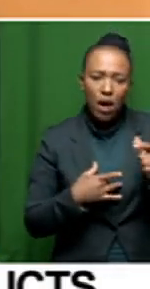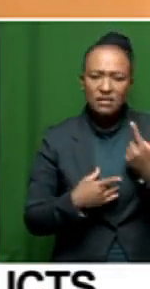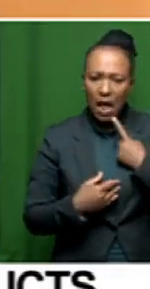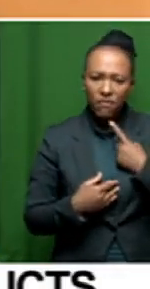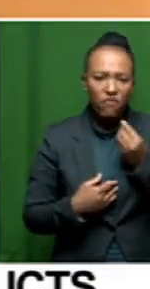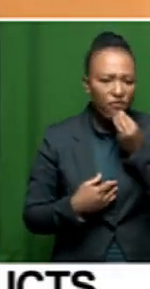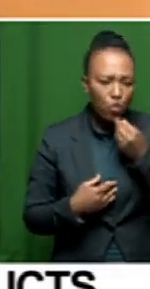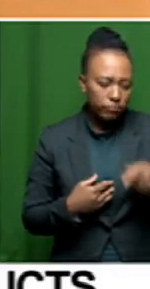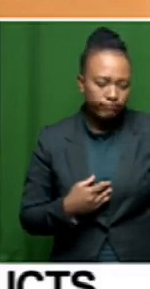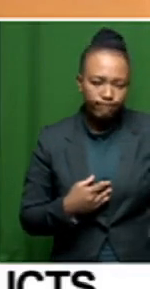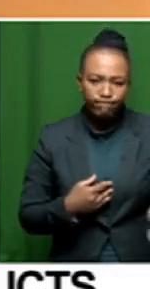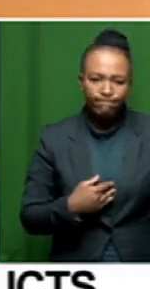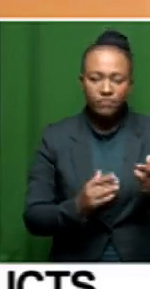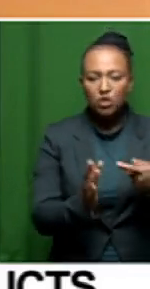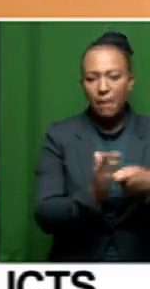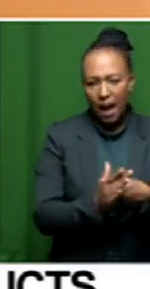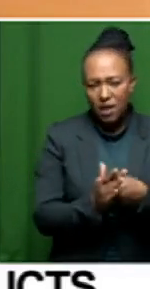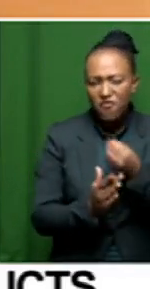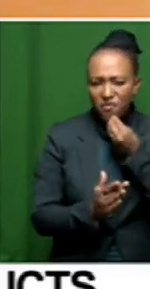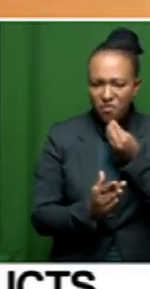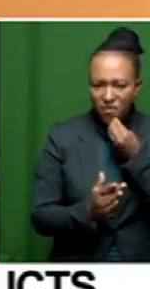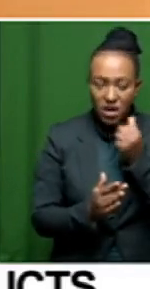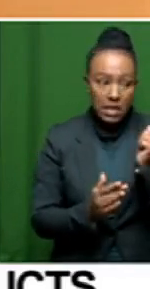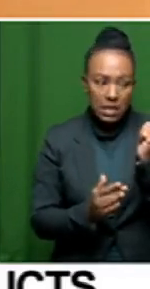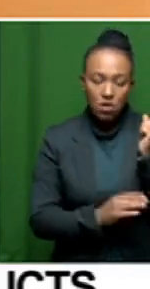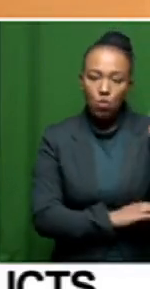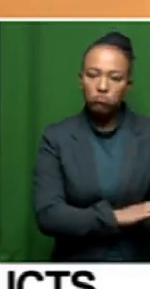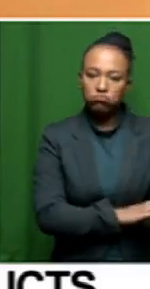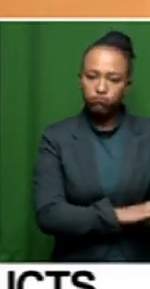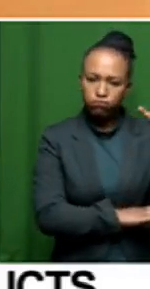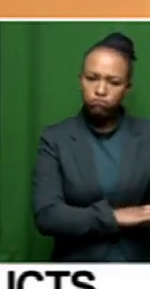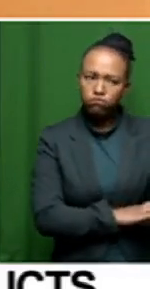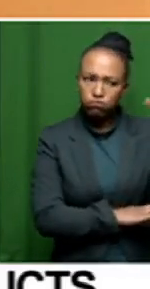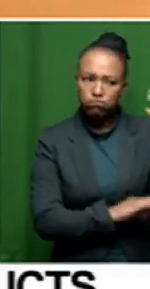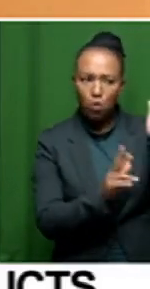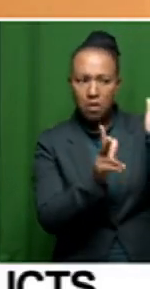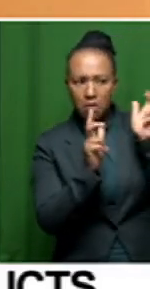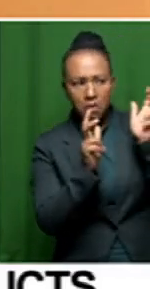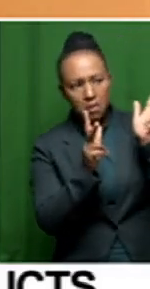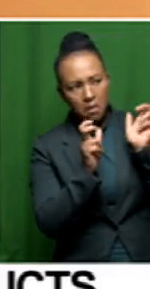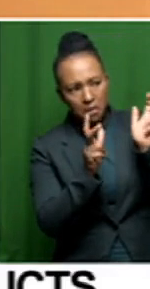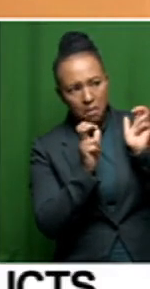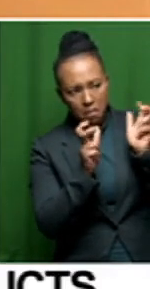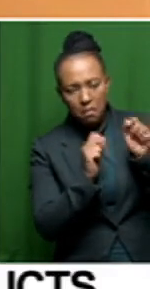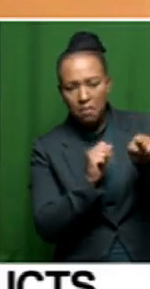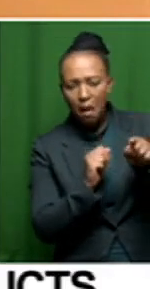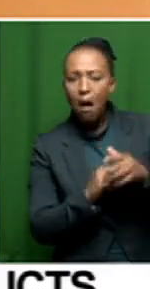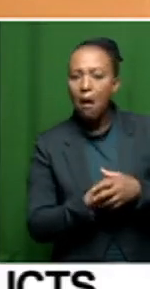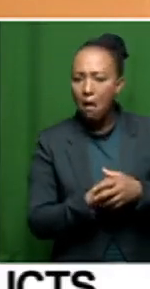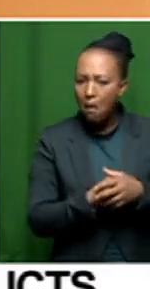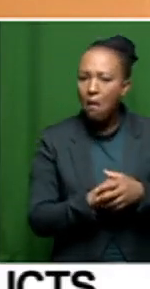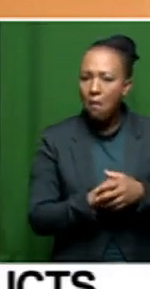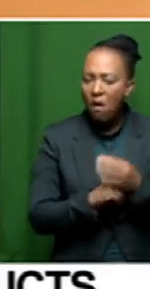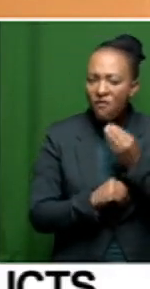money. Then when we get the presentation yesterday, we find that there is food,